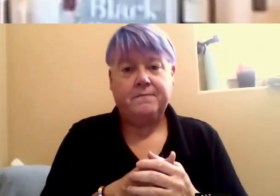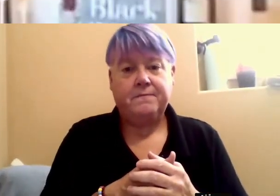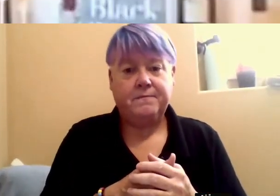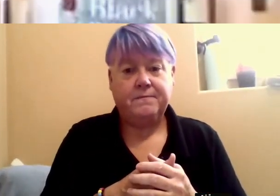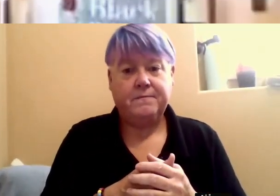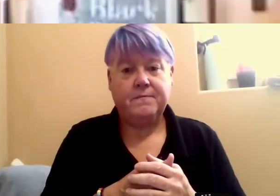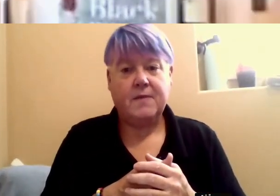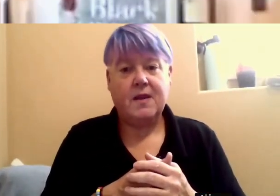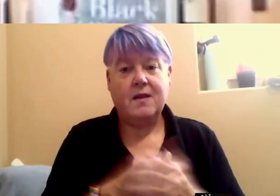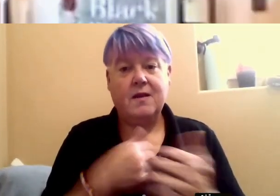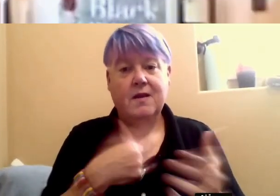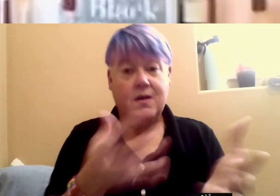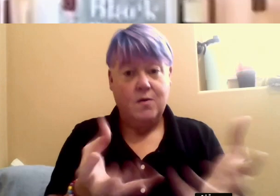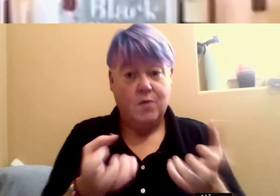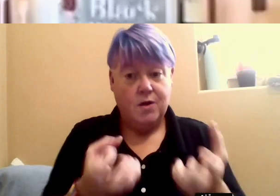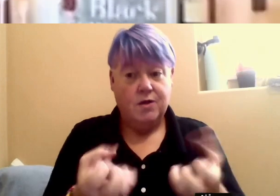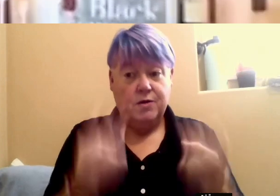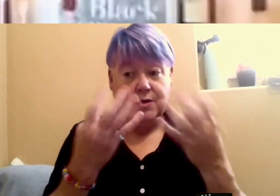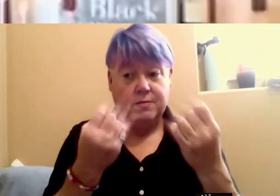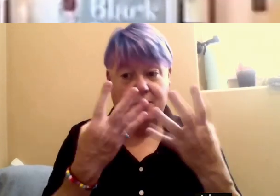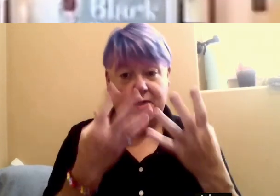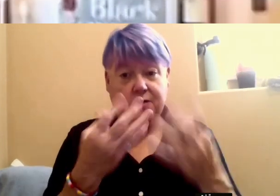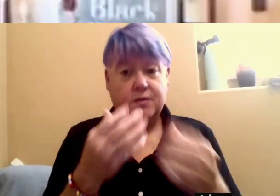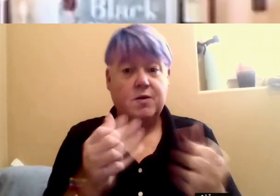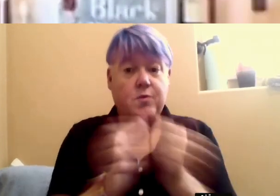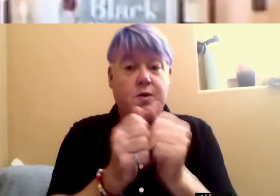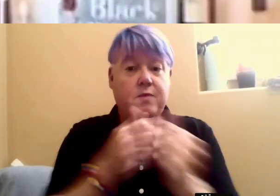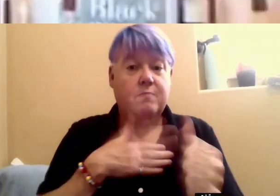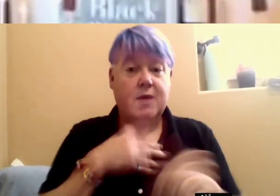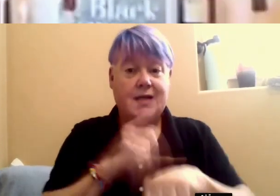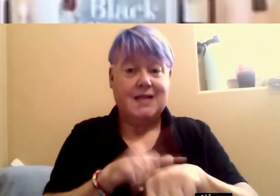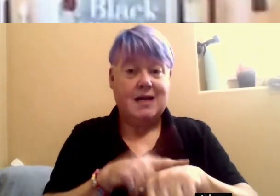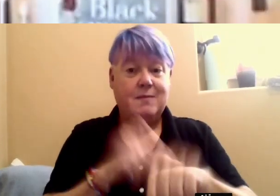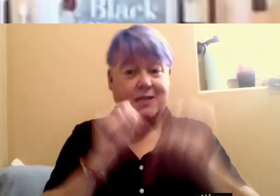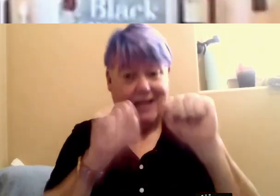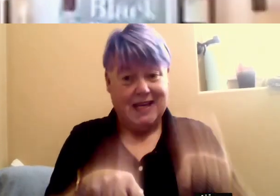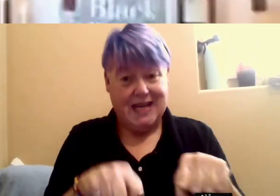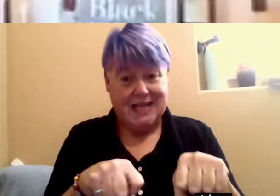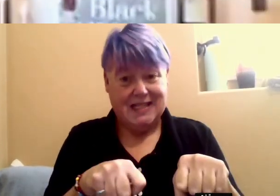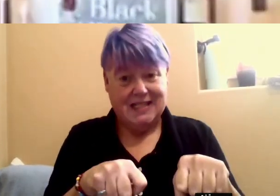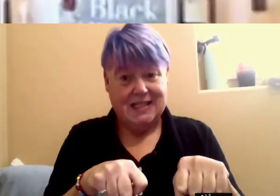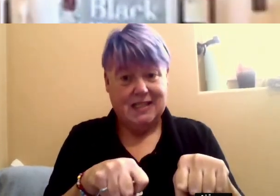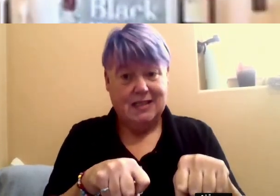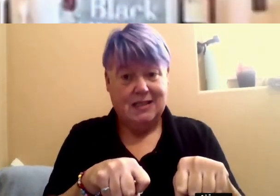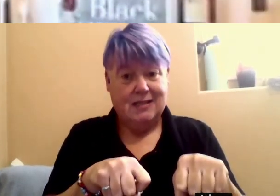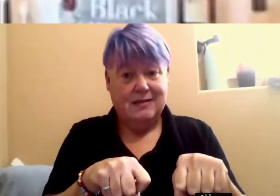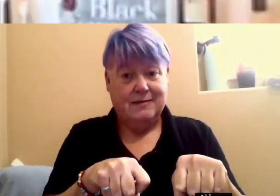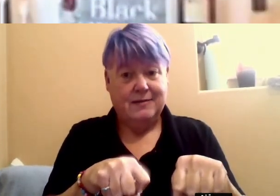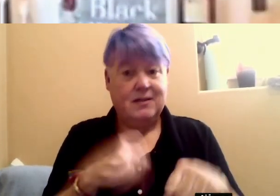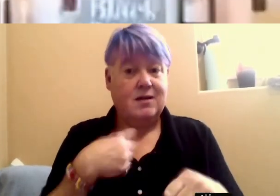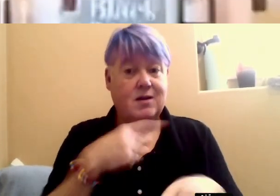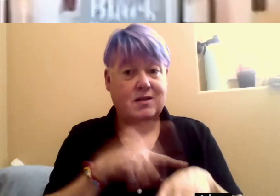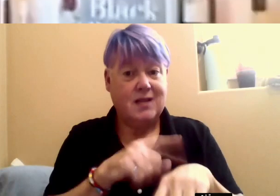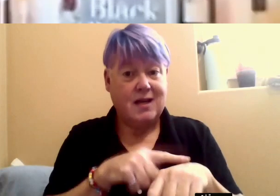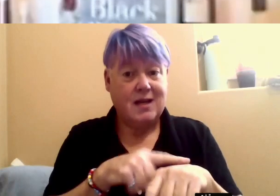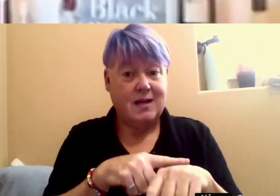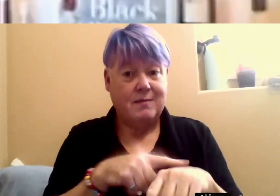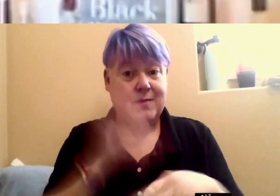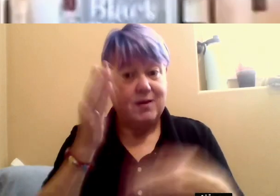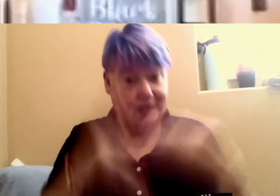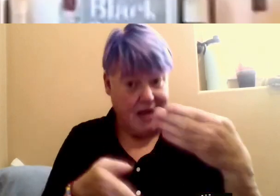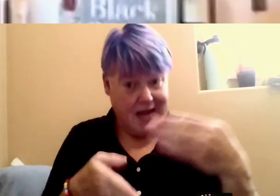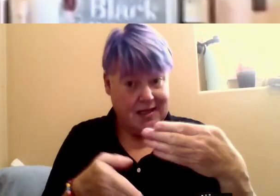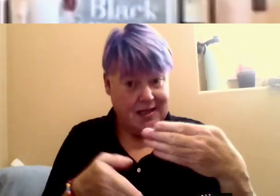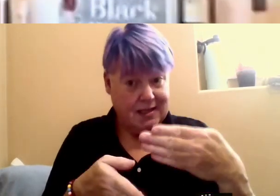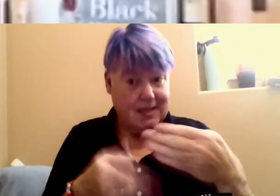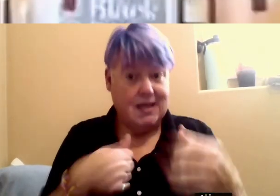so I just want to do as much with my time as I can, and our times are finite, and so I just